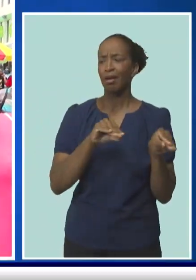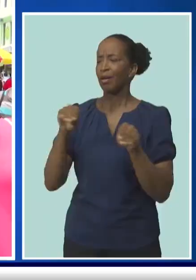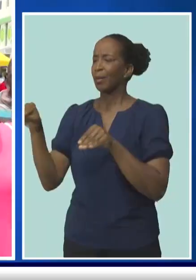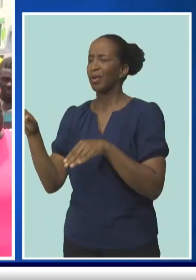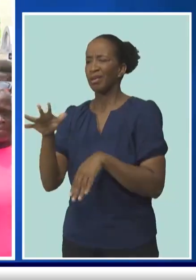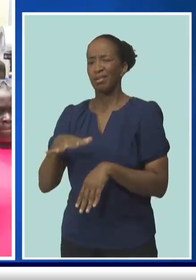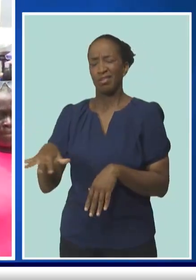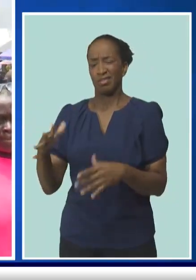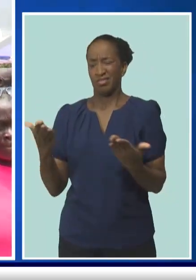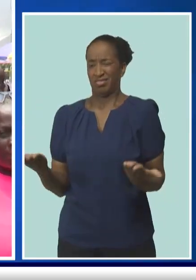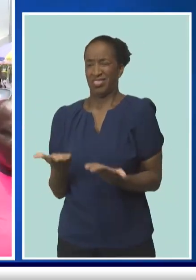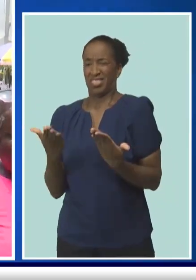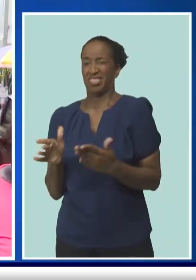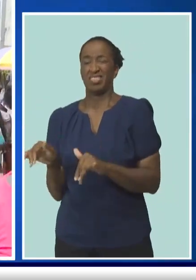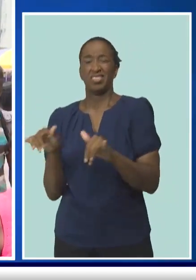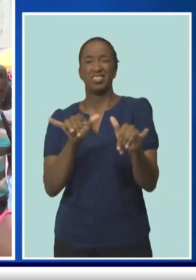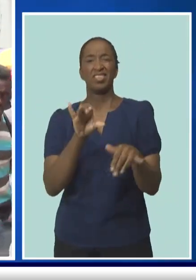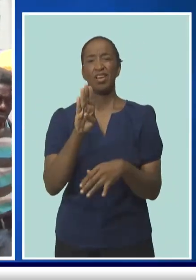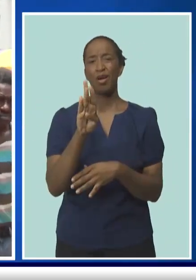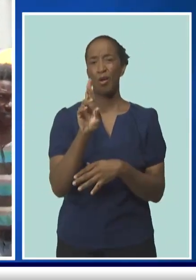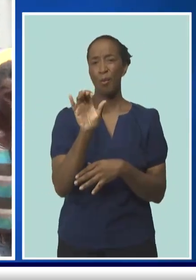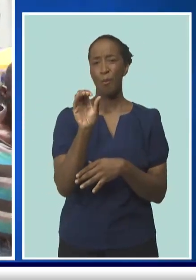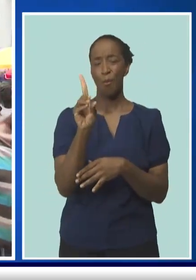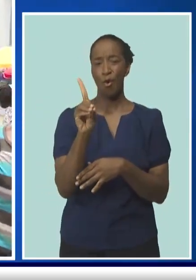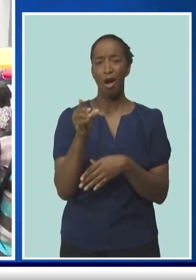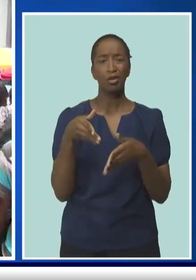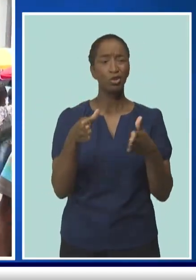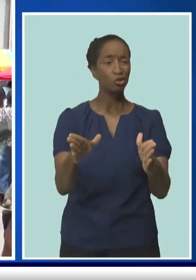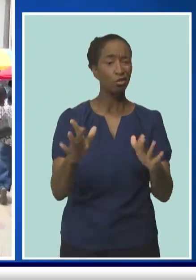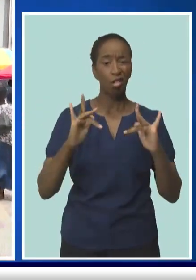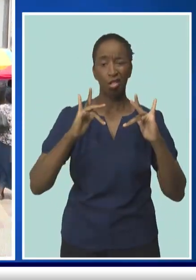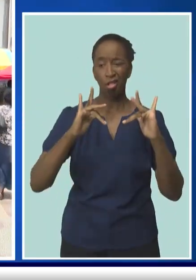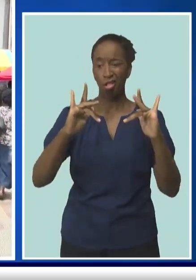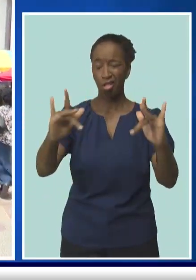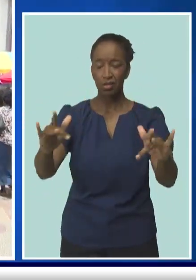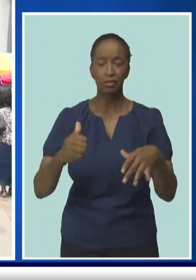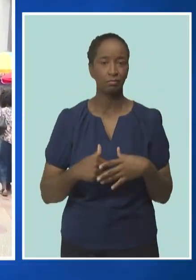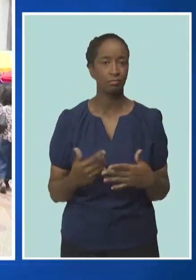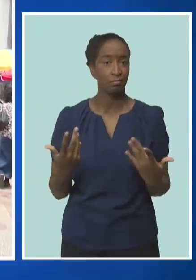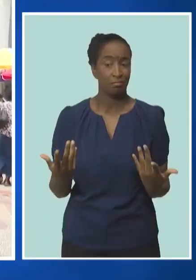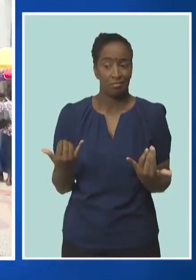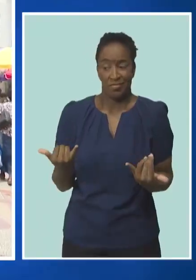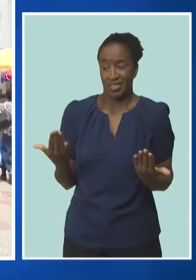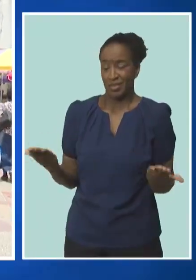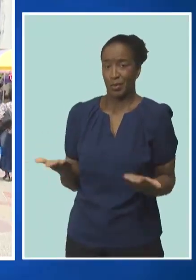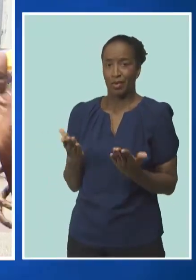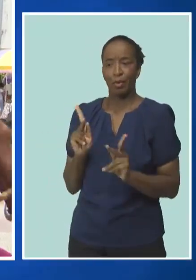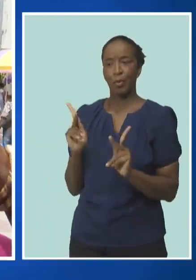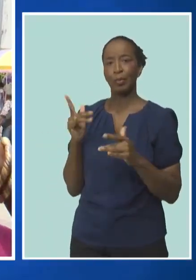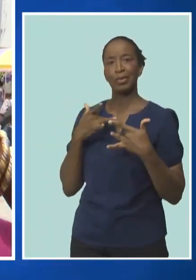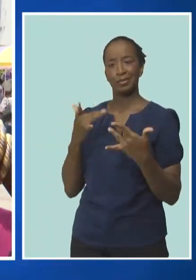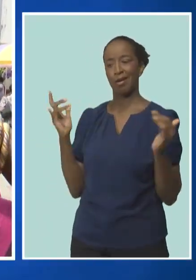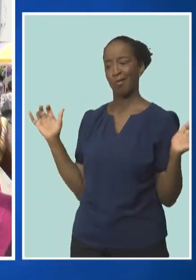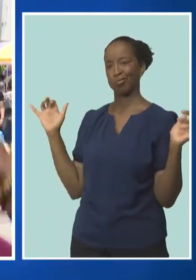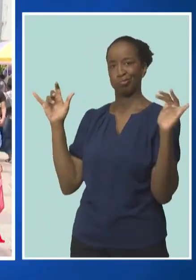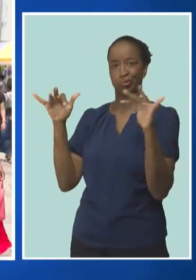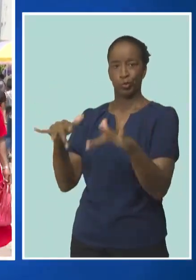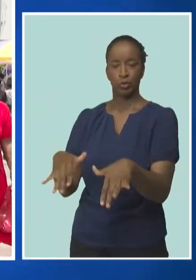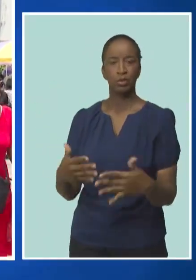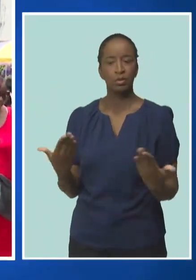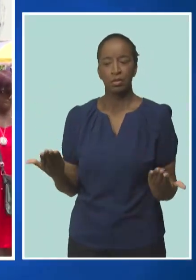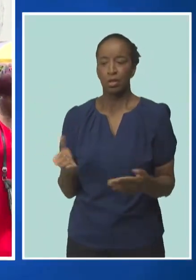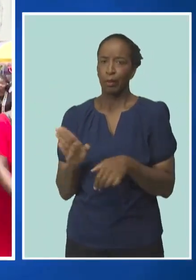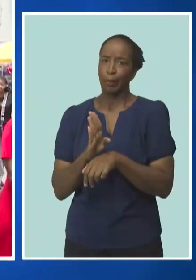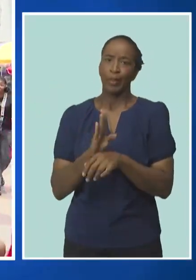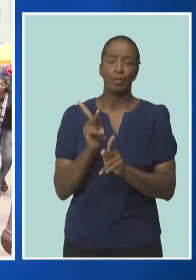end up like Broad Street, day. And we supposed to keep town alive round right now. Swan Street is the most busiest